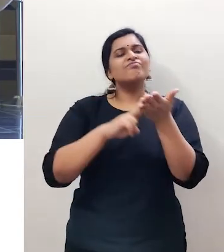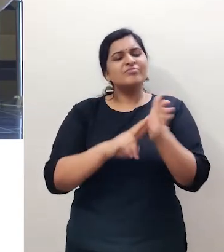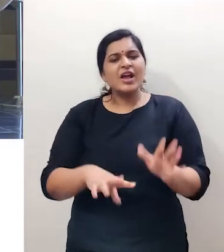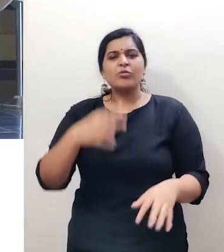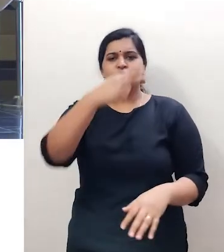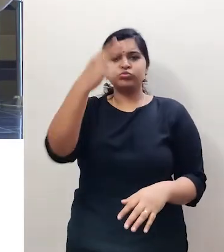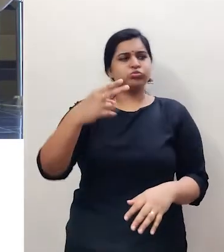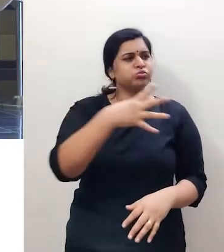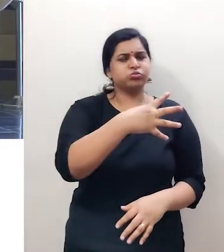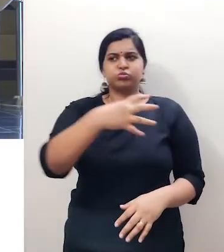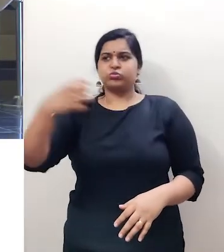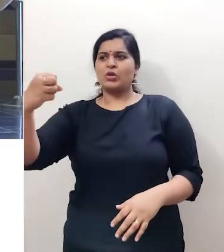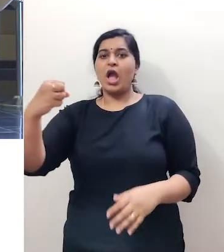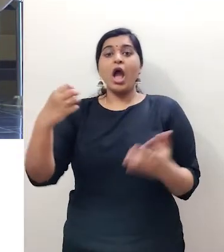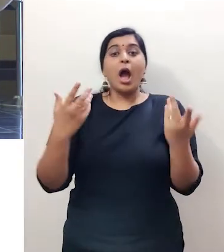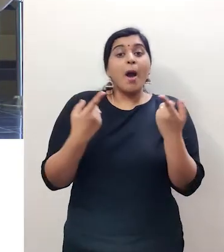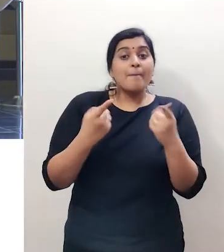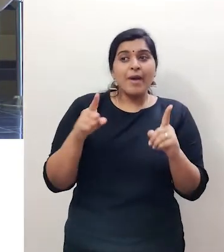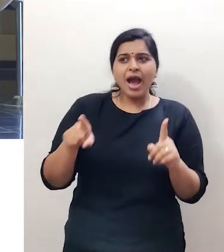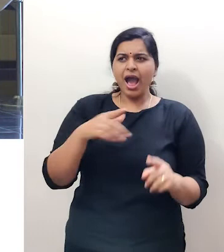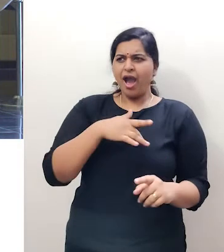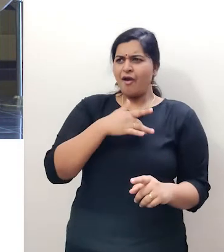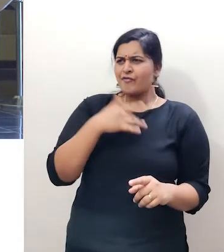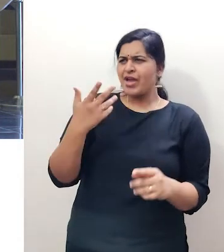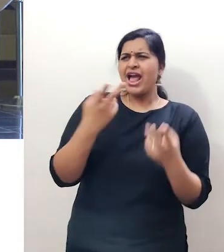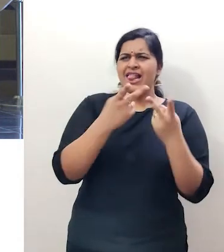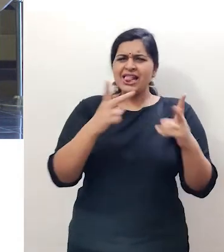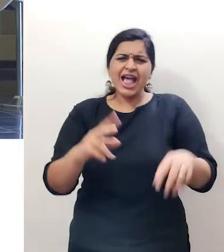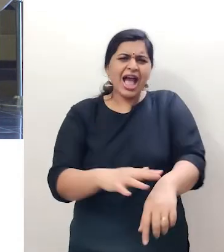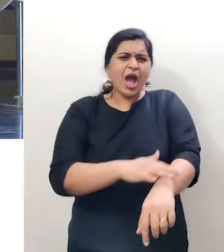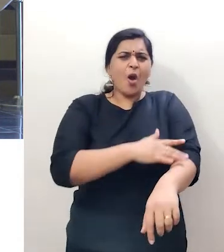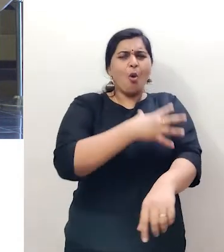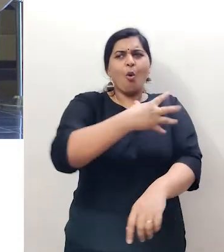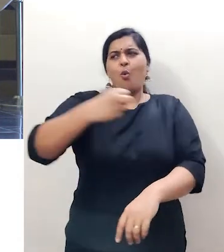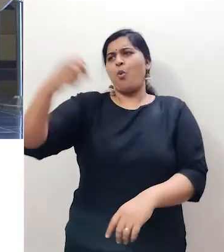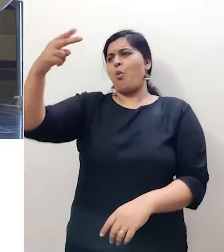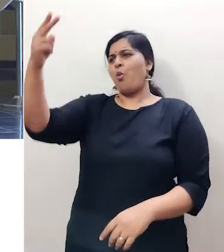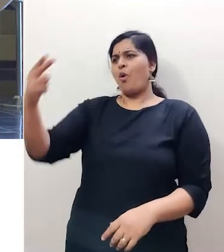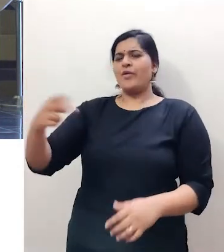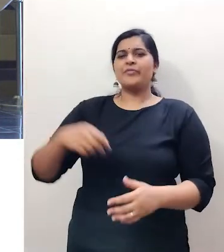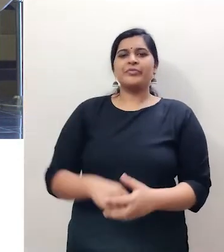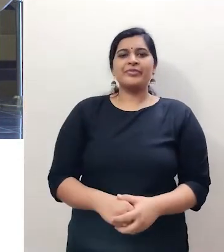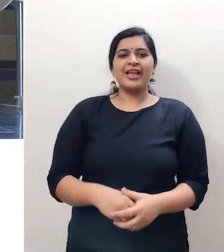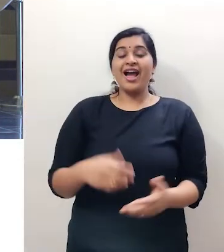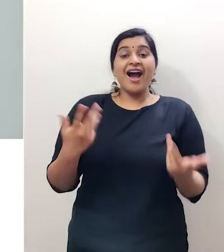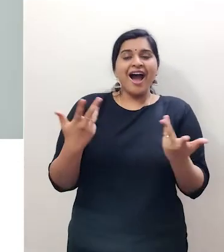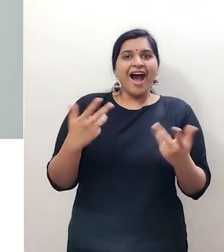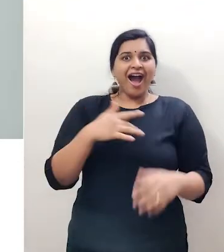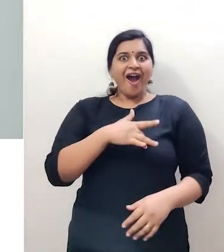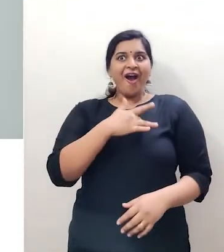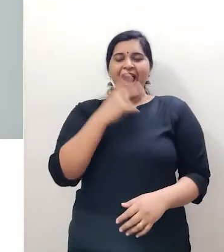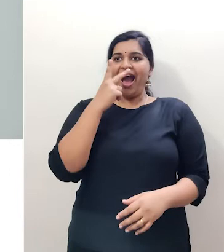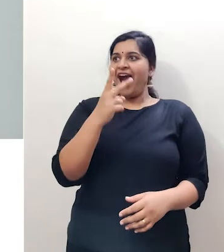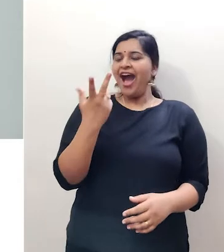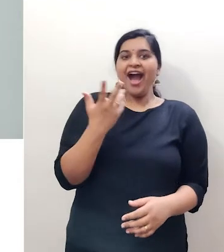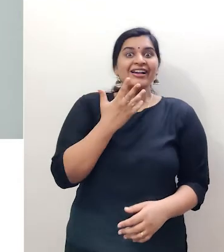given the pressures of mass production, it was likely easier and quicker to leave it just plain like that. For